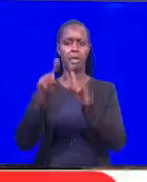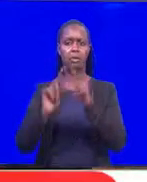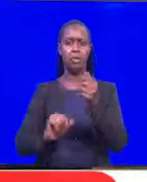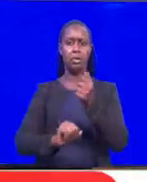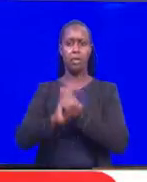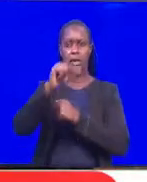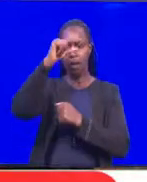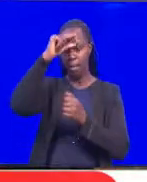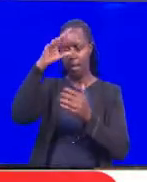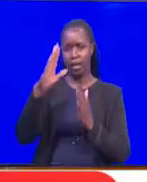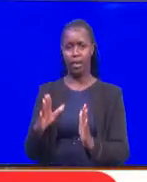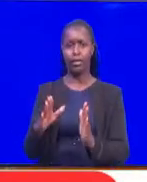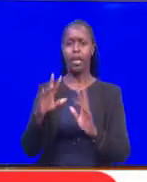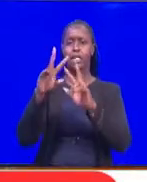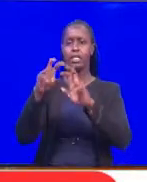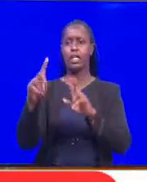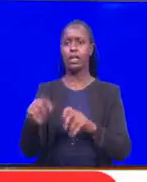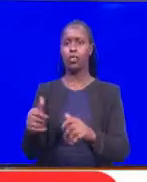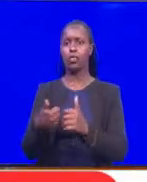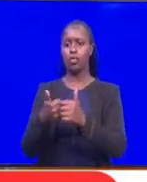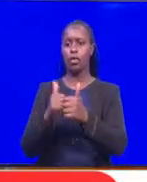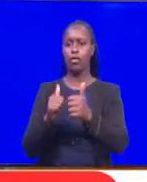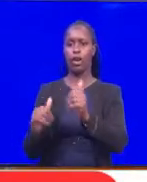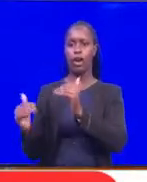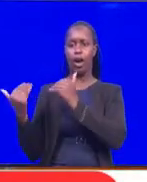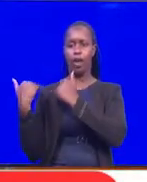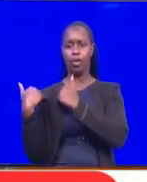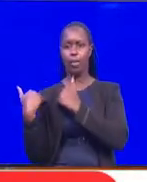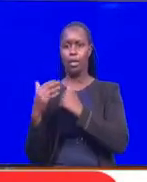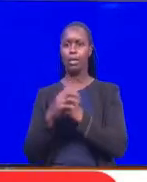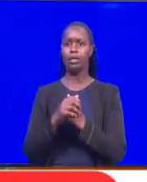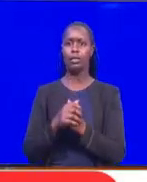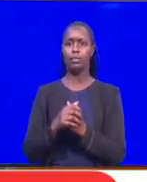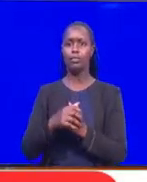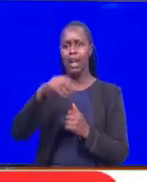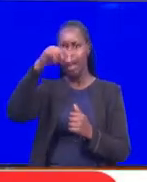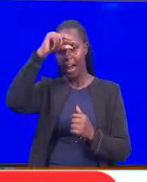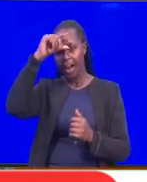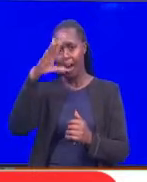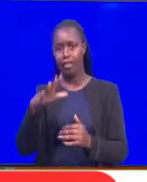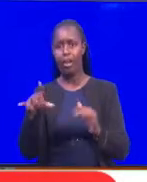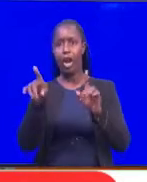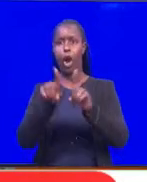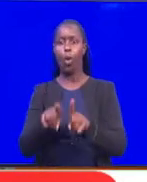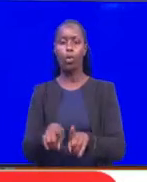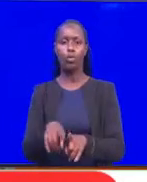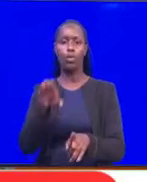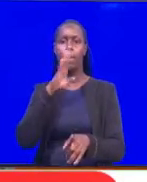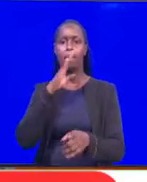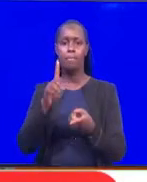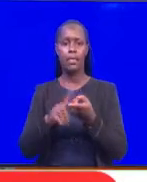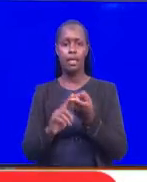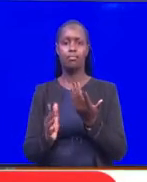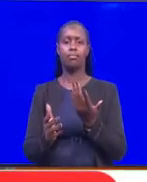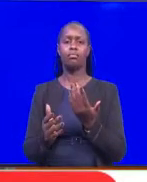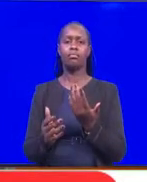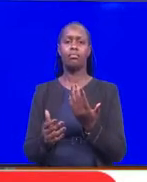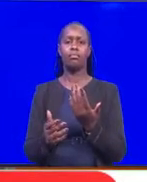seeking to avoid accountability. Also call upon the other governors to be tolerant, to just do their job. If you don't want to